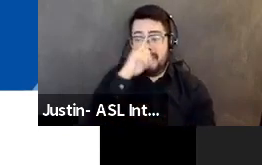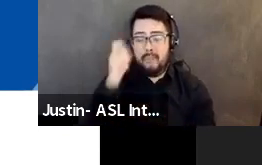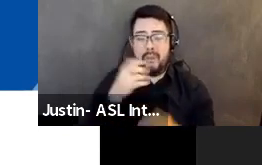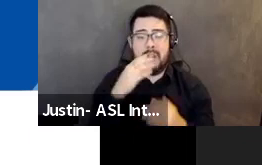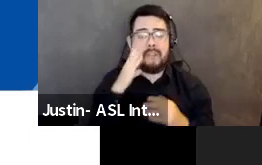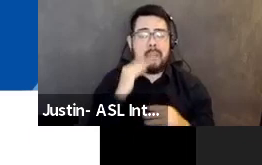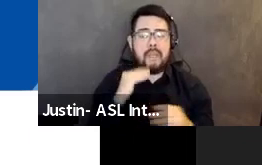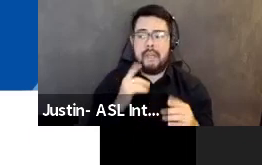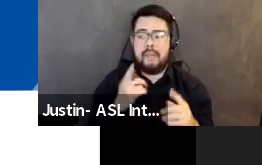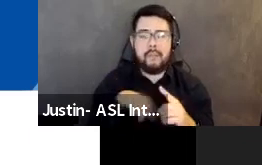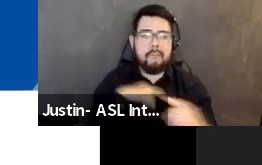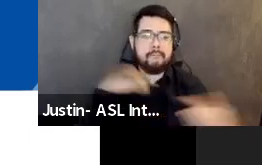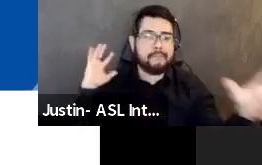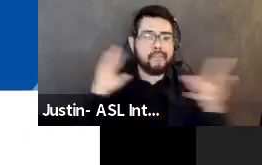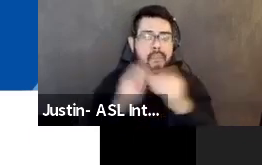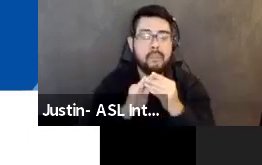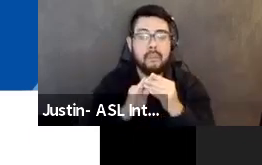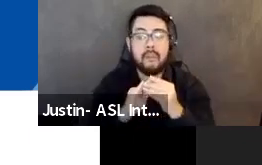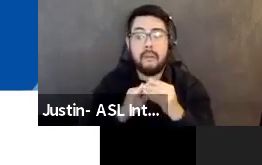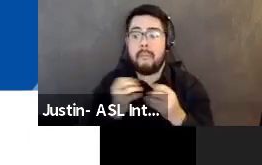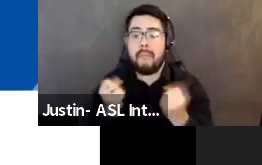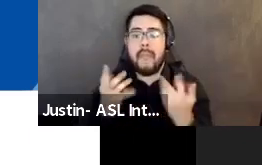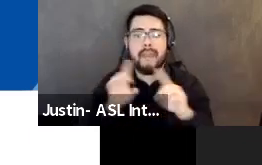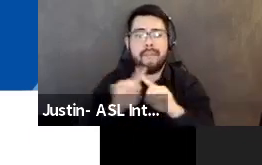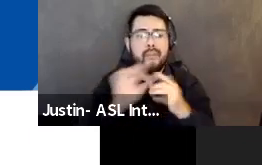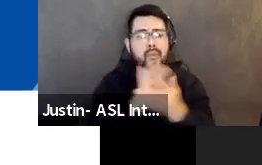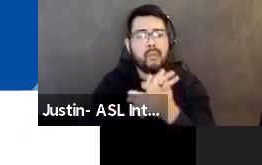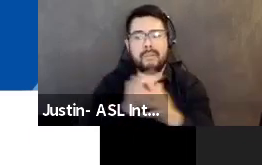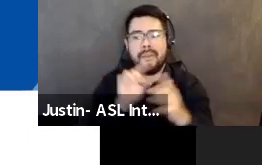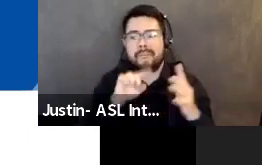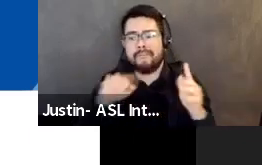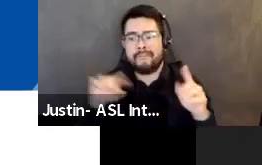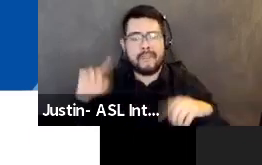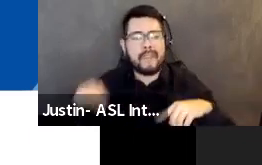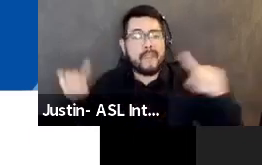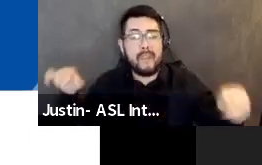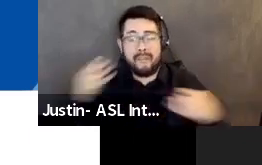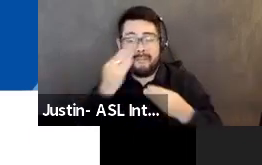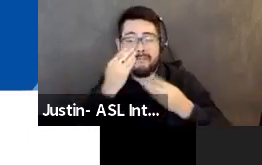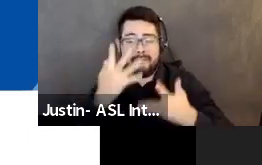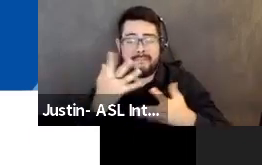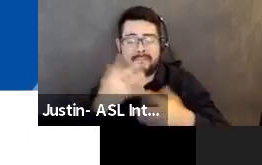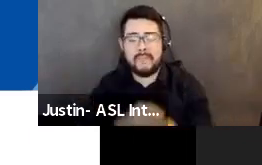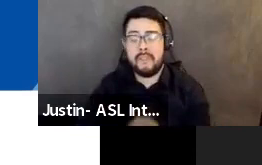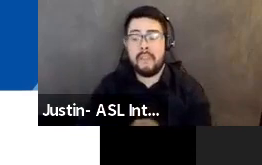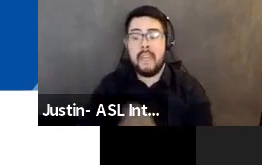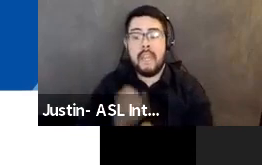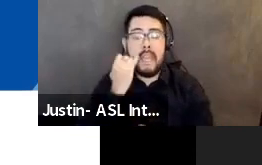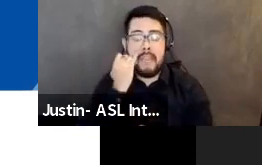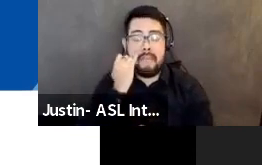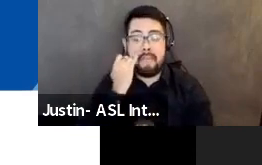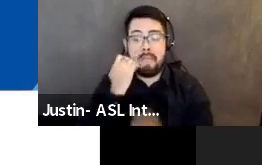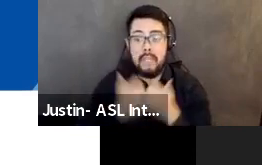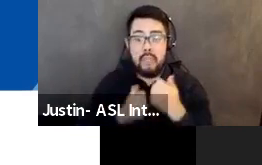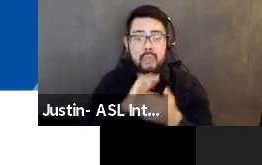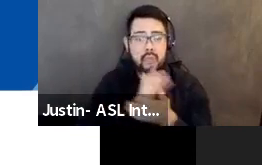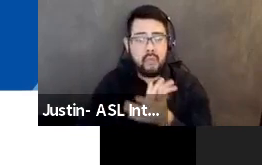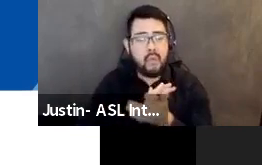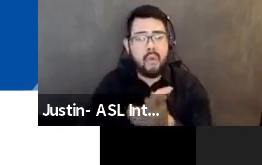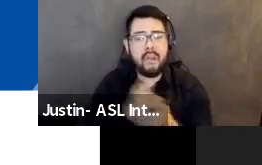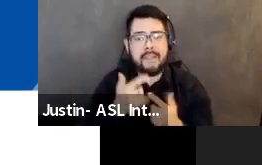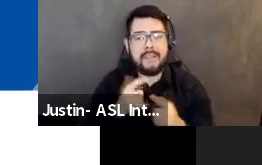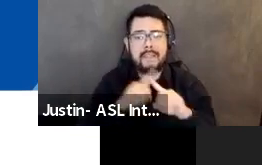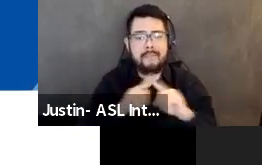heard different things from different schools and it it would appear that you know people that each school moves at a different